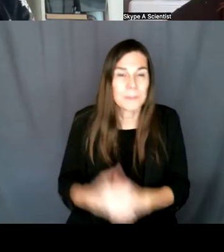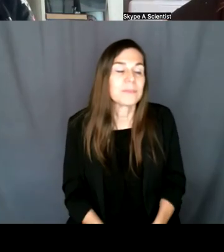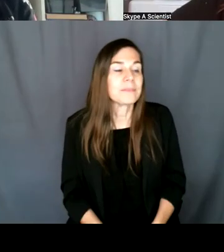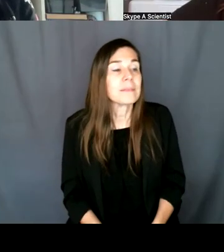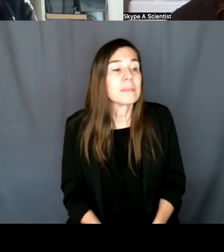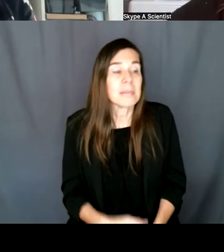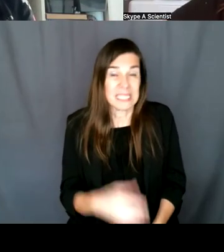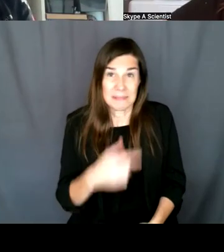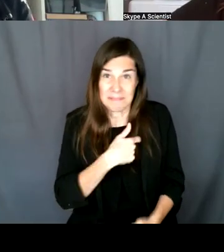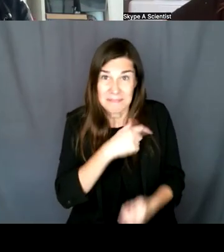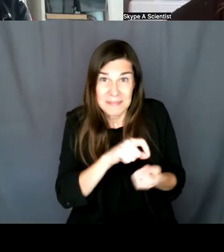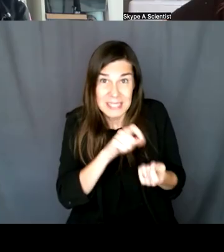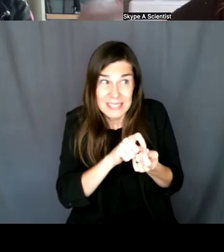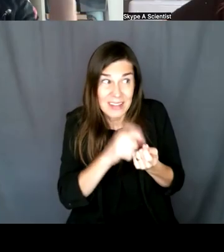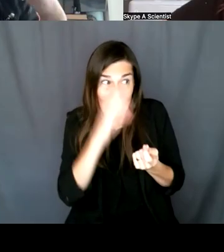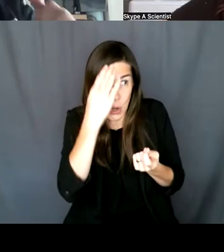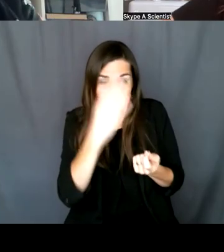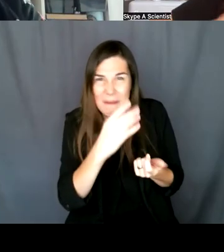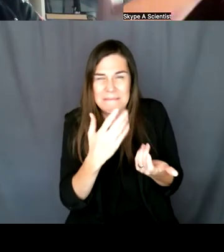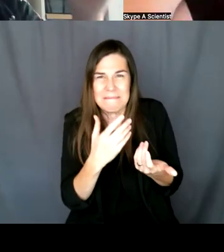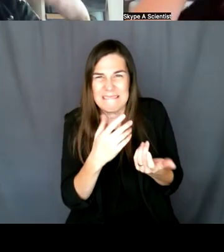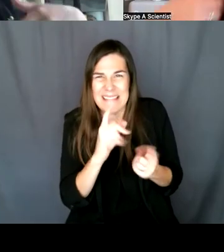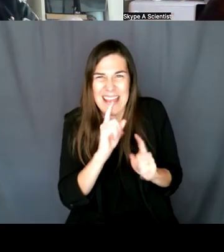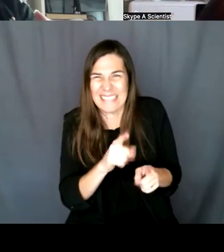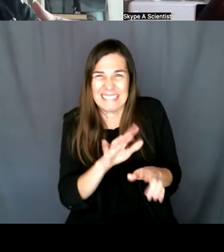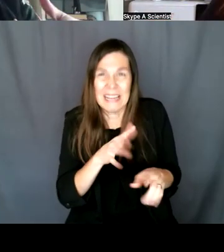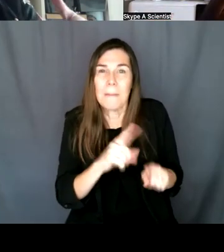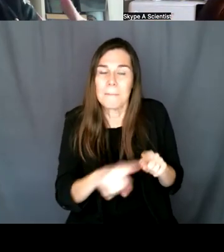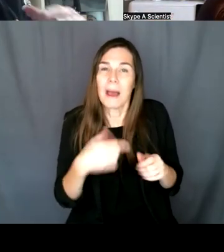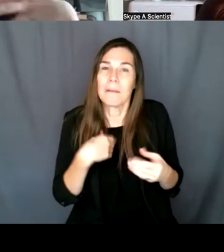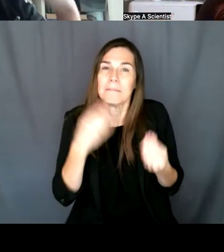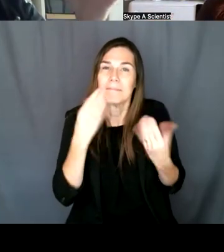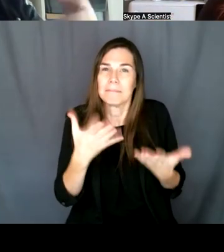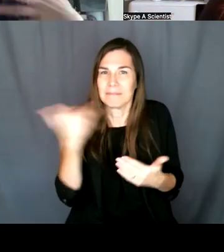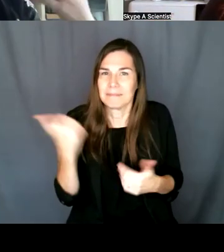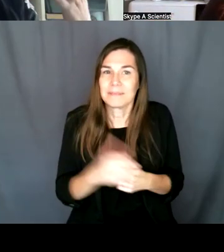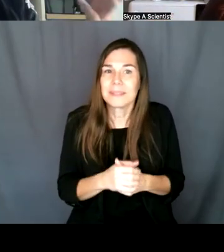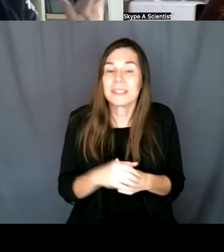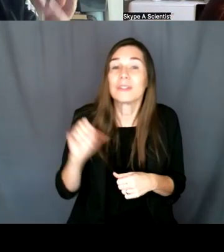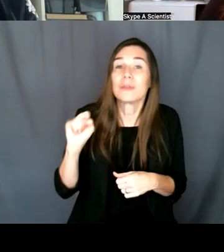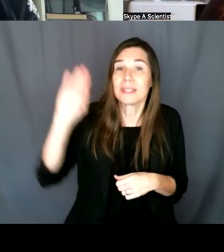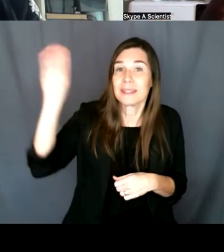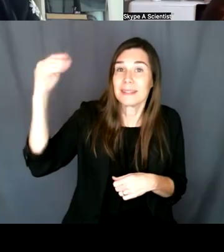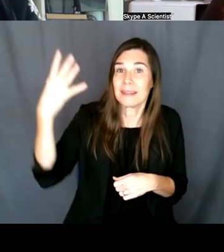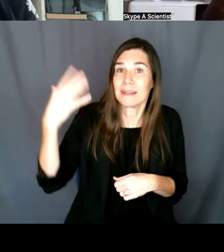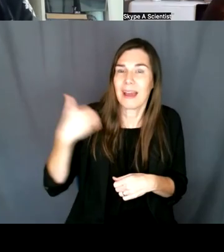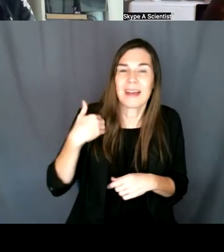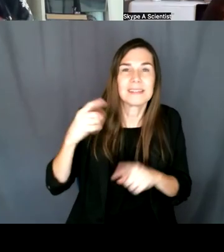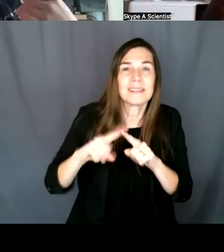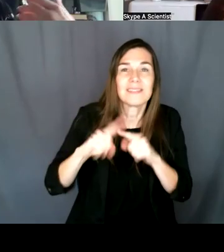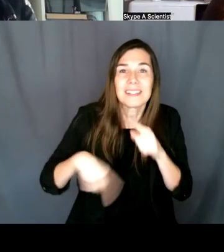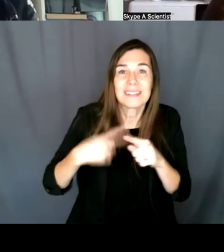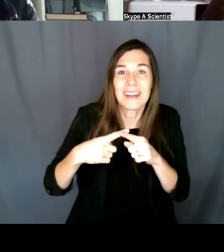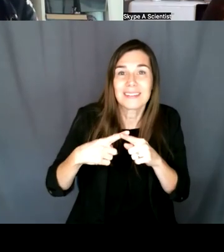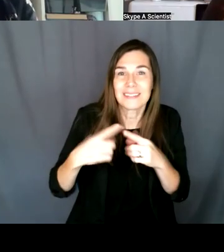know. So the sun goes through cycles where it has various amounts of solar flares. And a solar